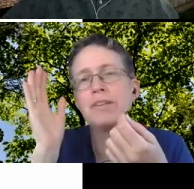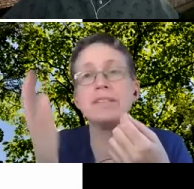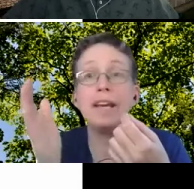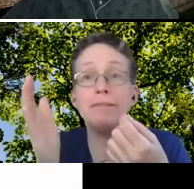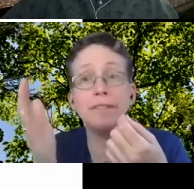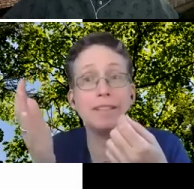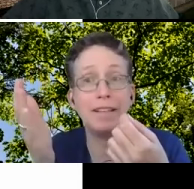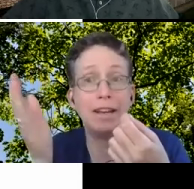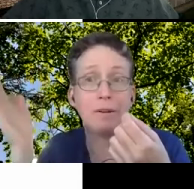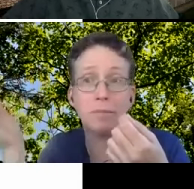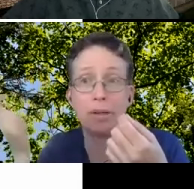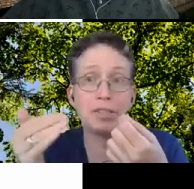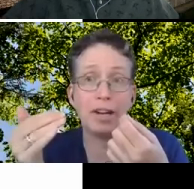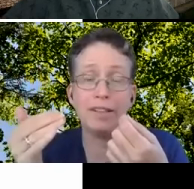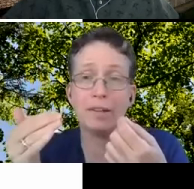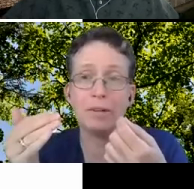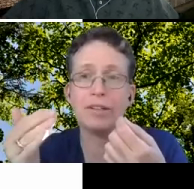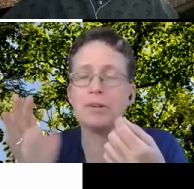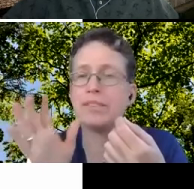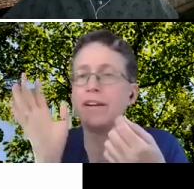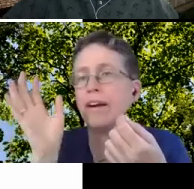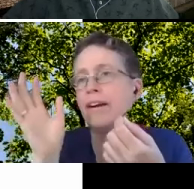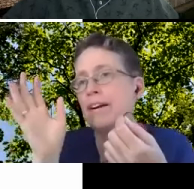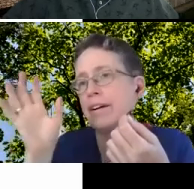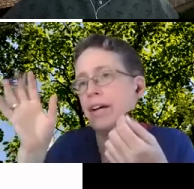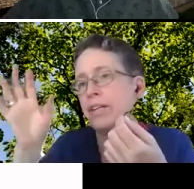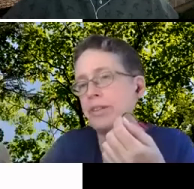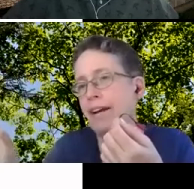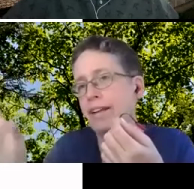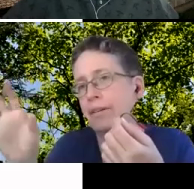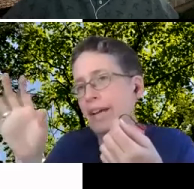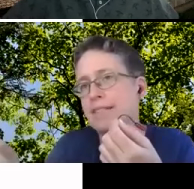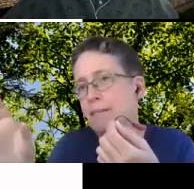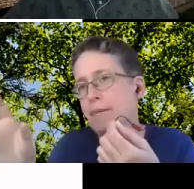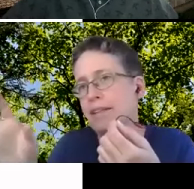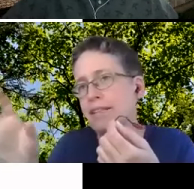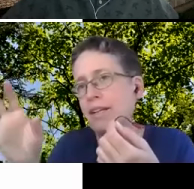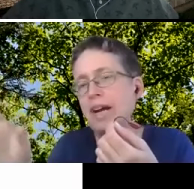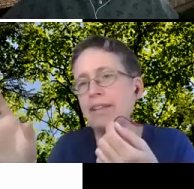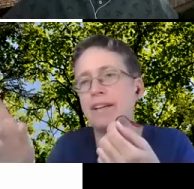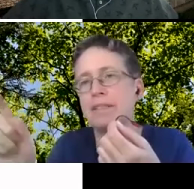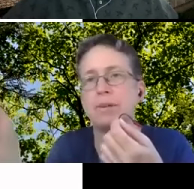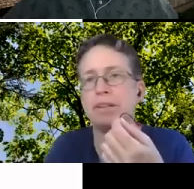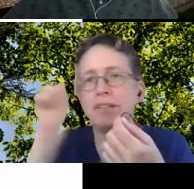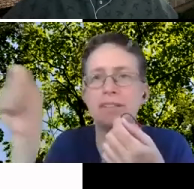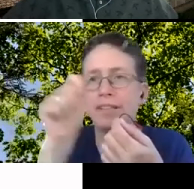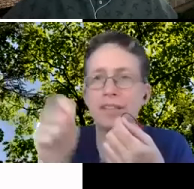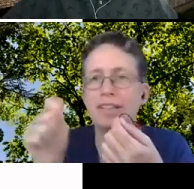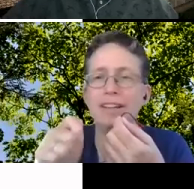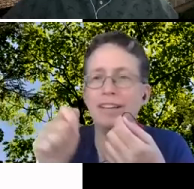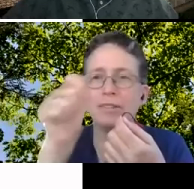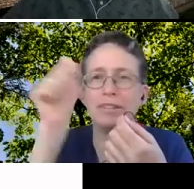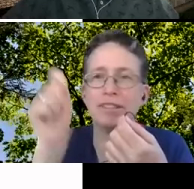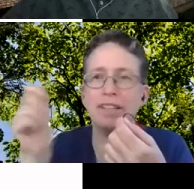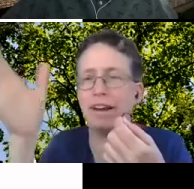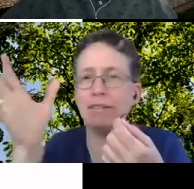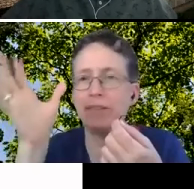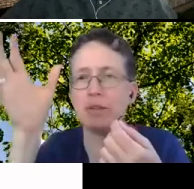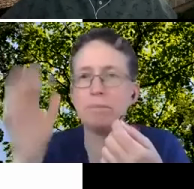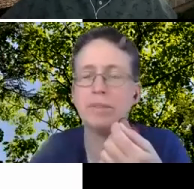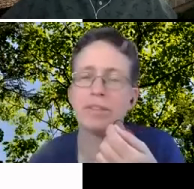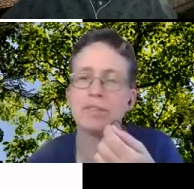that are safe, let's say from bird strikes on windows, and are going to attract, landscaping that's going to attract these kinds of birds. Here's a key, here's a key